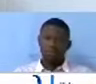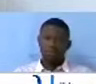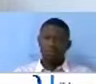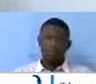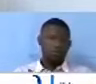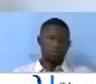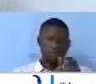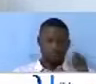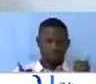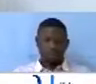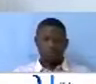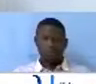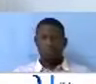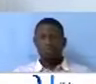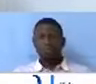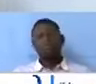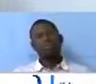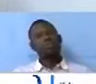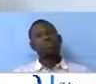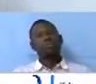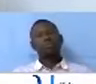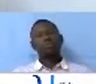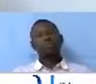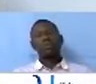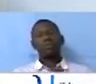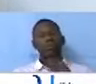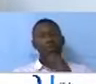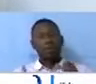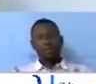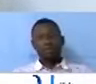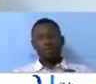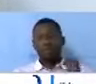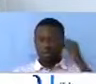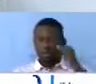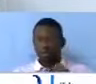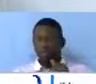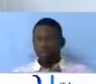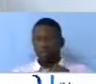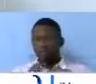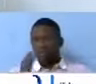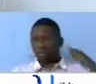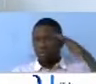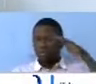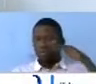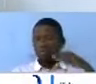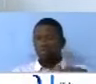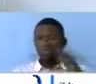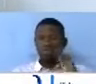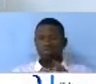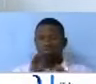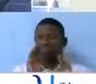Mr. Chairman, remember that there was a senior, and I could have bypassed them. But you could have